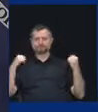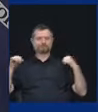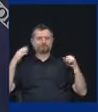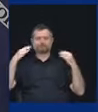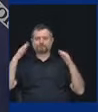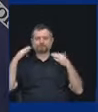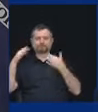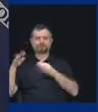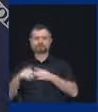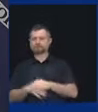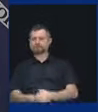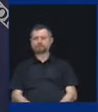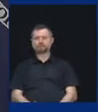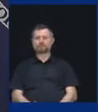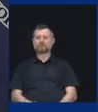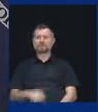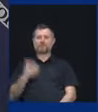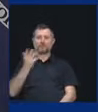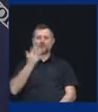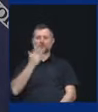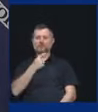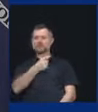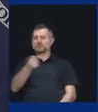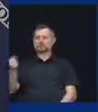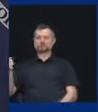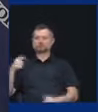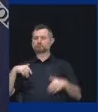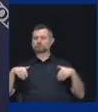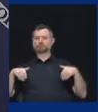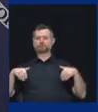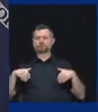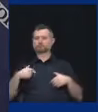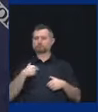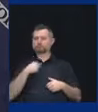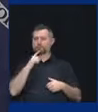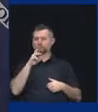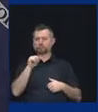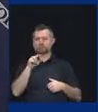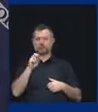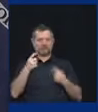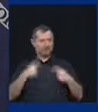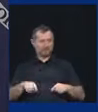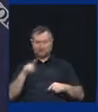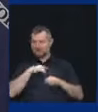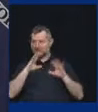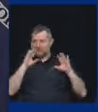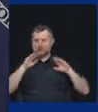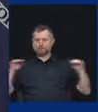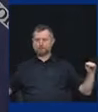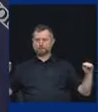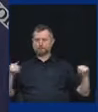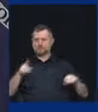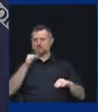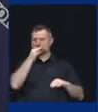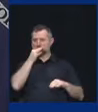No. You have stumped the panel. That very rarely happens. Didn't mean to. But in this case, you have stumped the